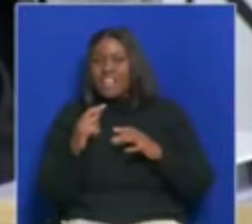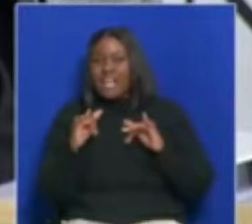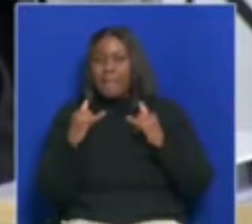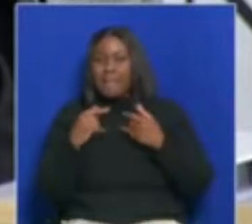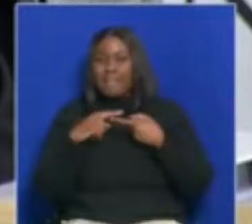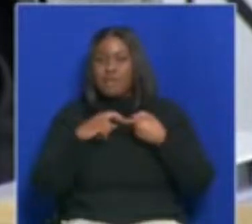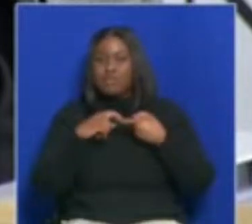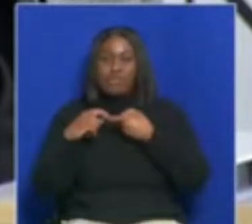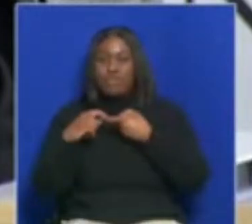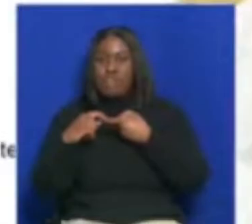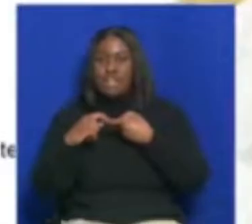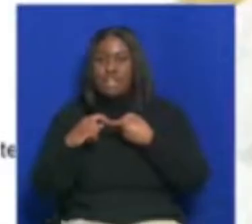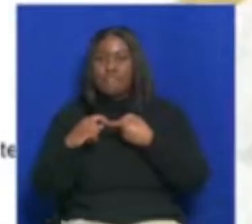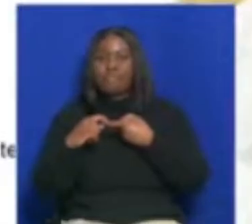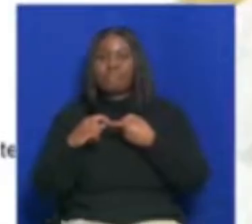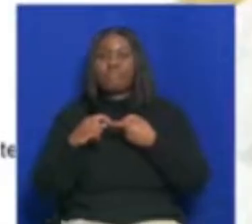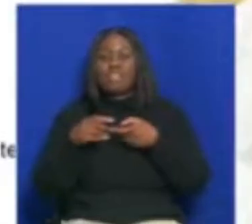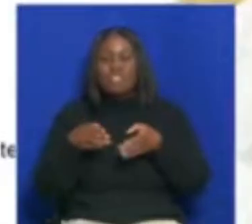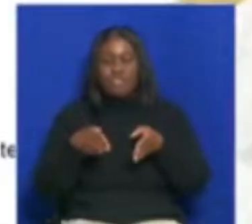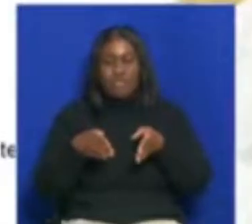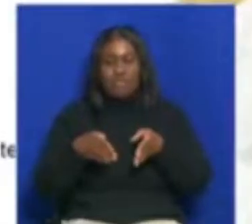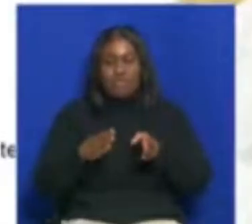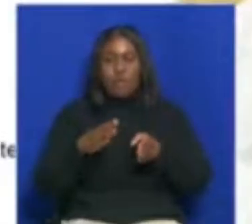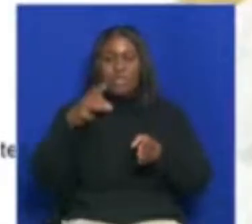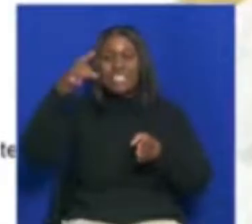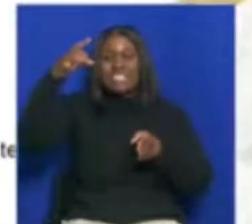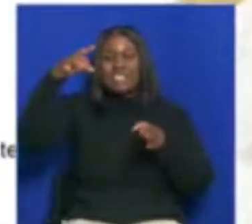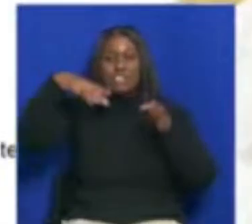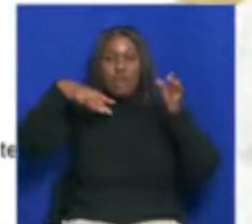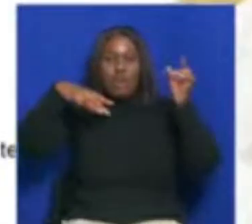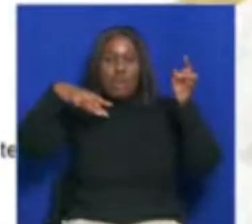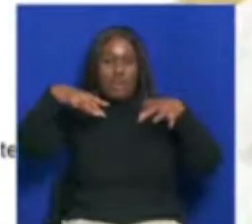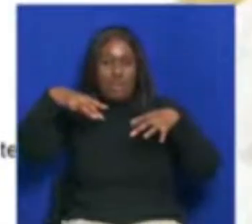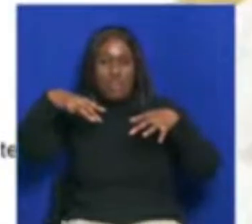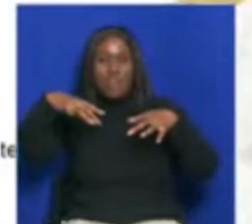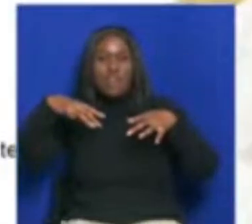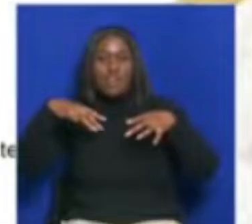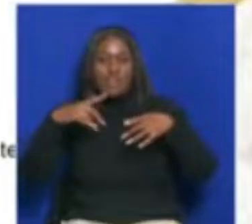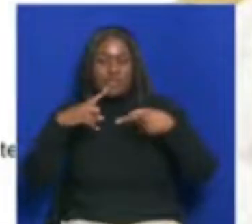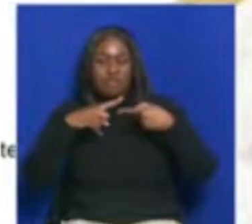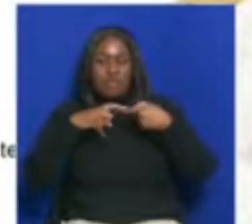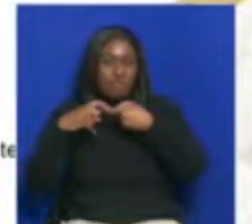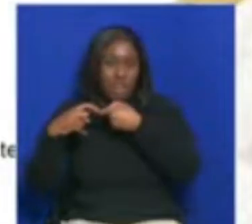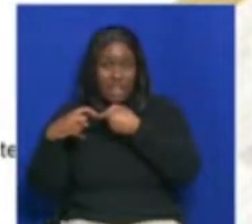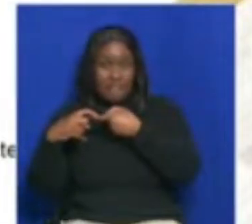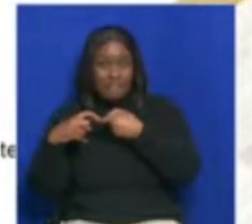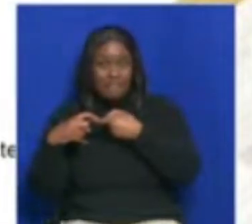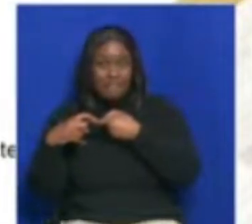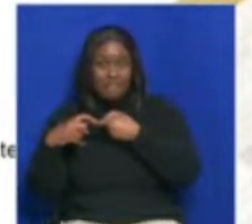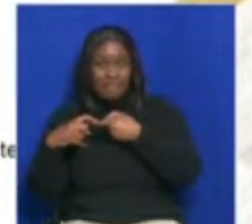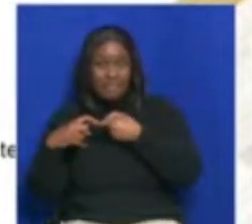Roadstar Tow Truck. And who is associated with Roadstar? There is Clive Nyker.